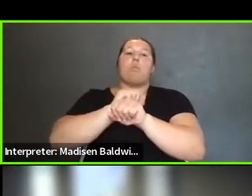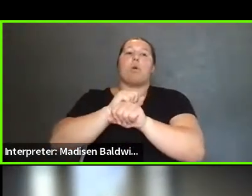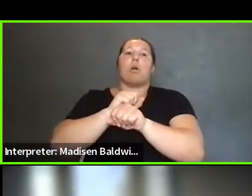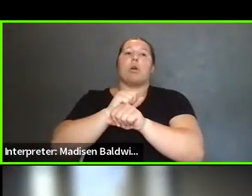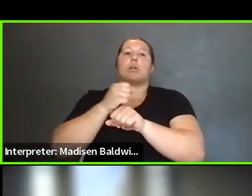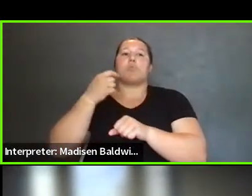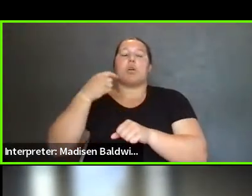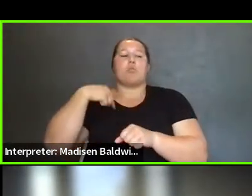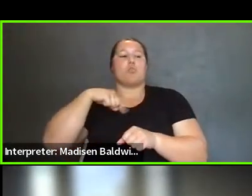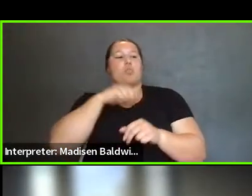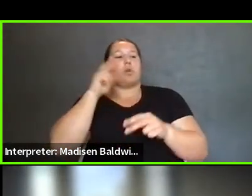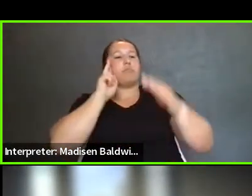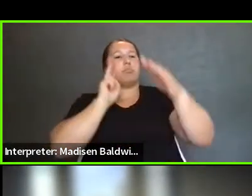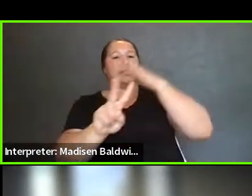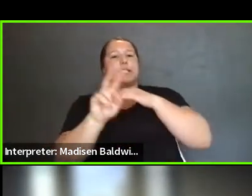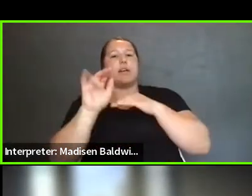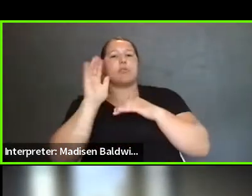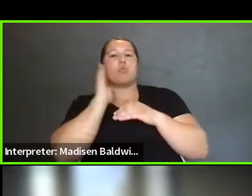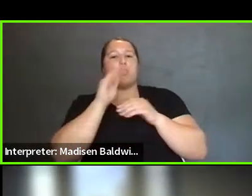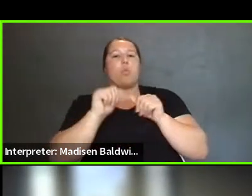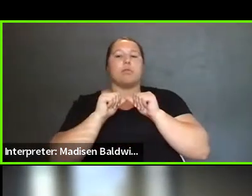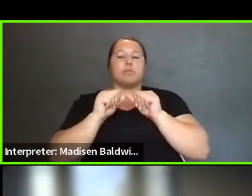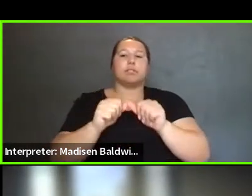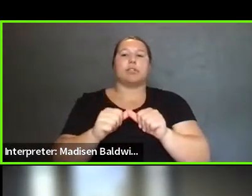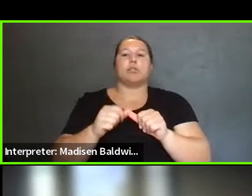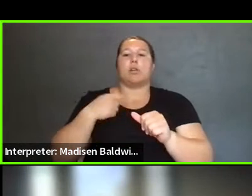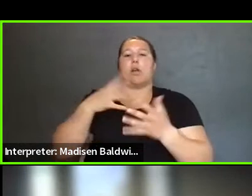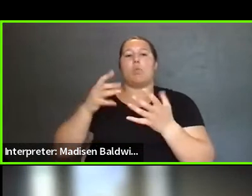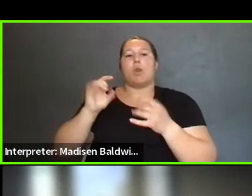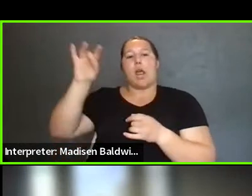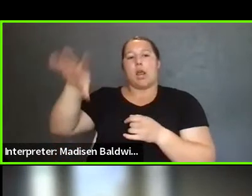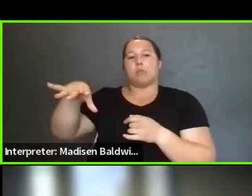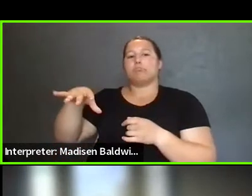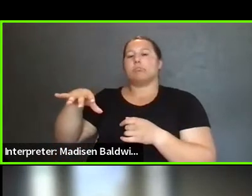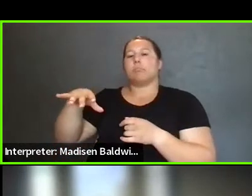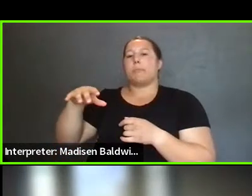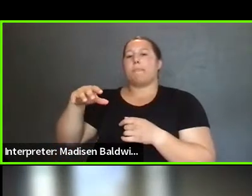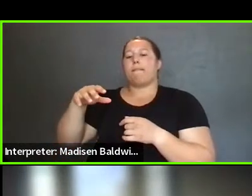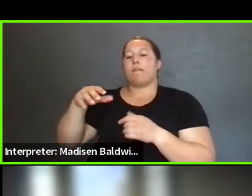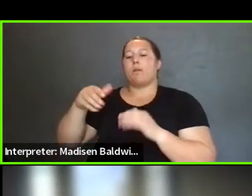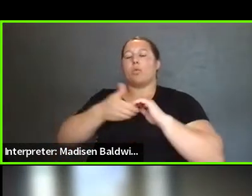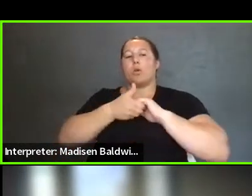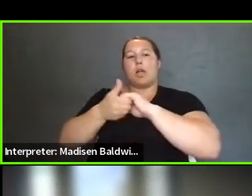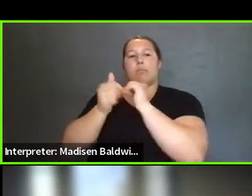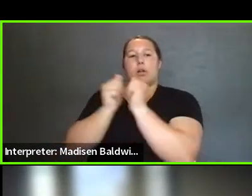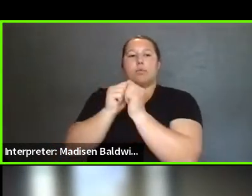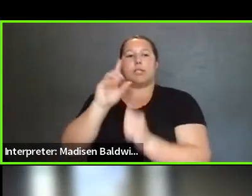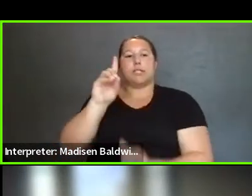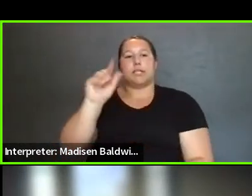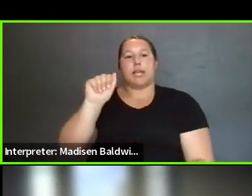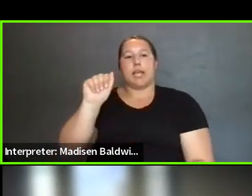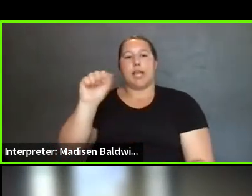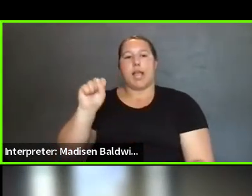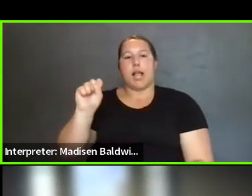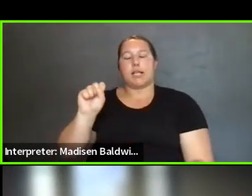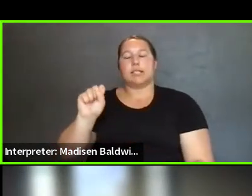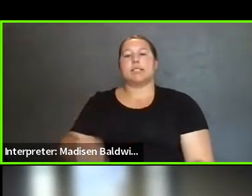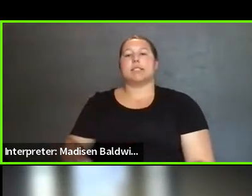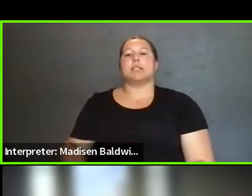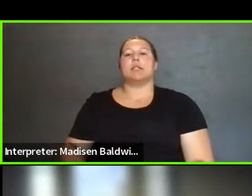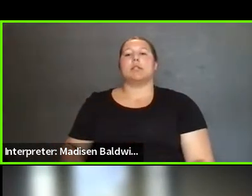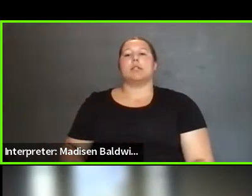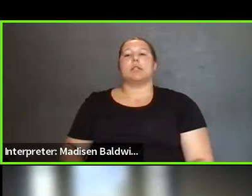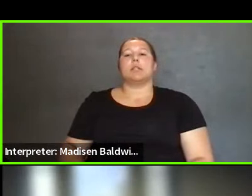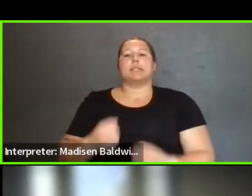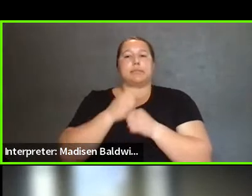become better. I'll say also really quickly too, we also collaborate with DHS on the victims assistance work to making sure that we're